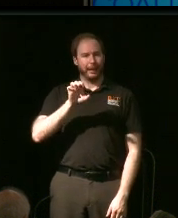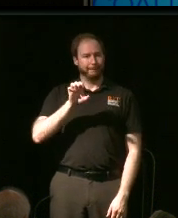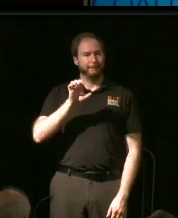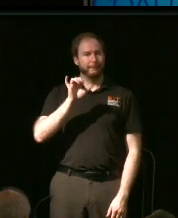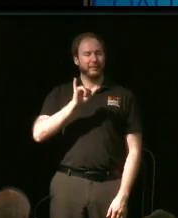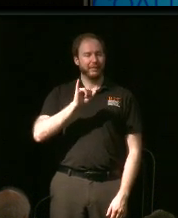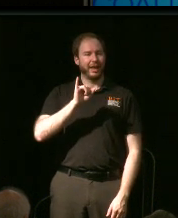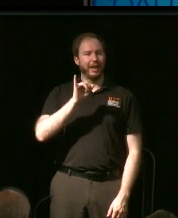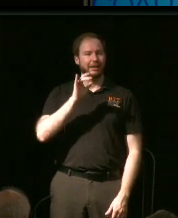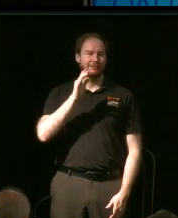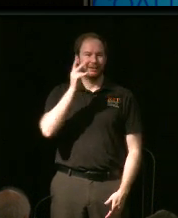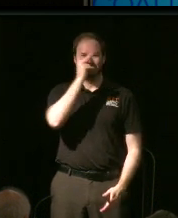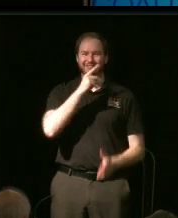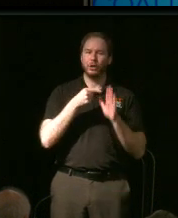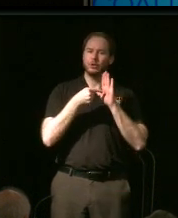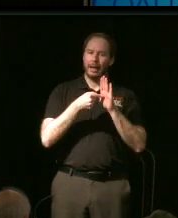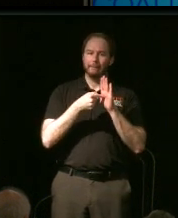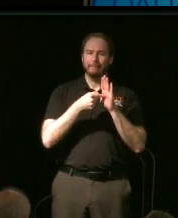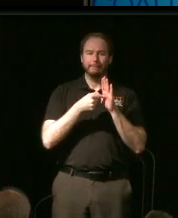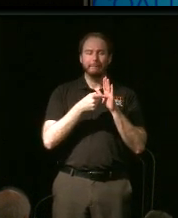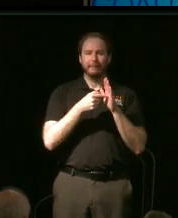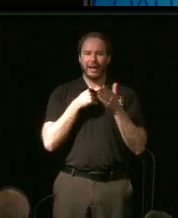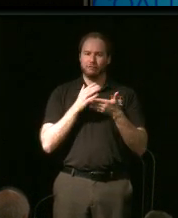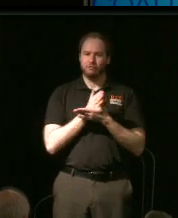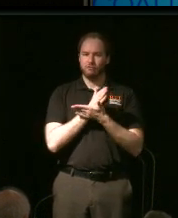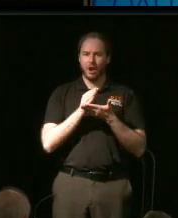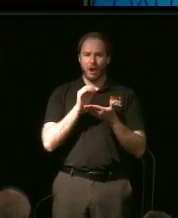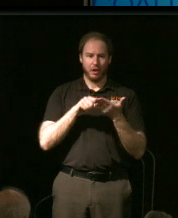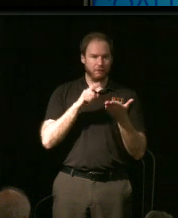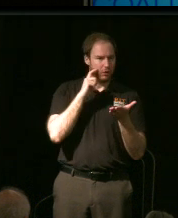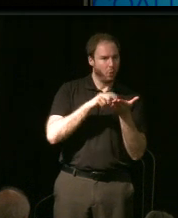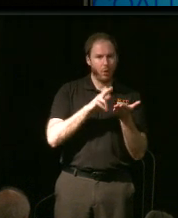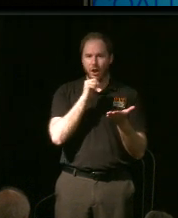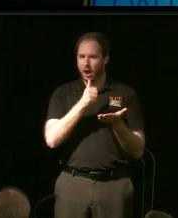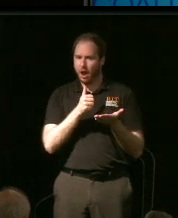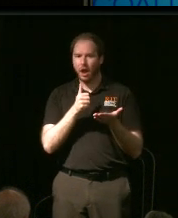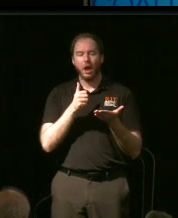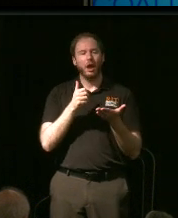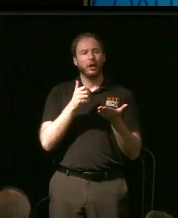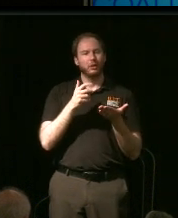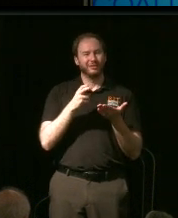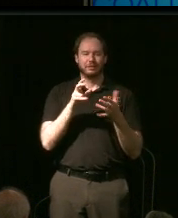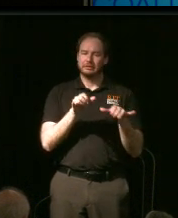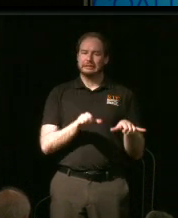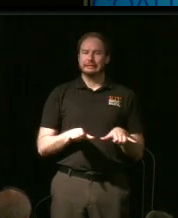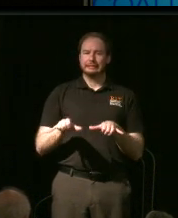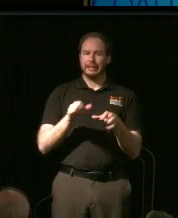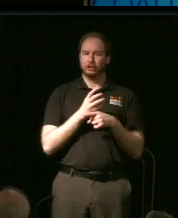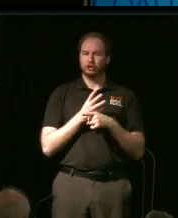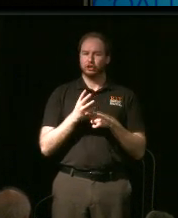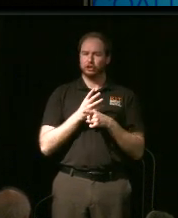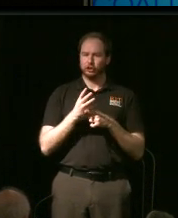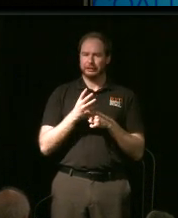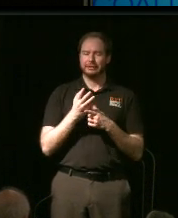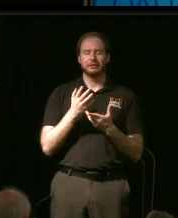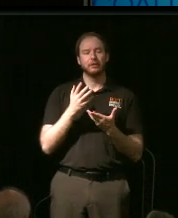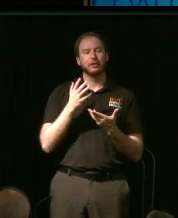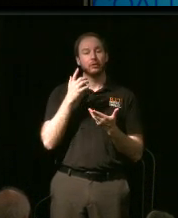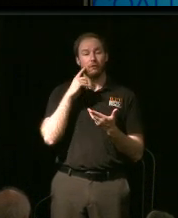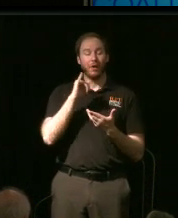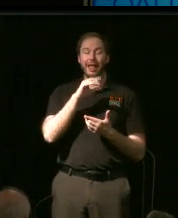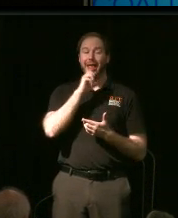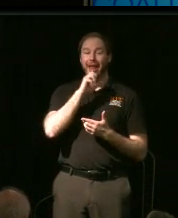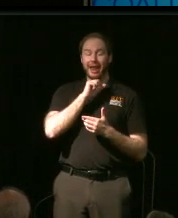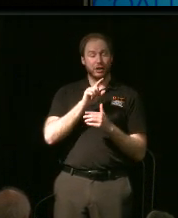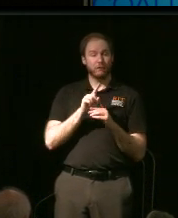of the genotype. It's just bigger, and we're learning a lot more about what are considered the standard genes. The age of onset